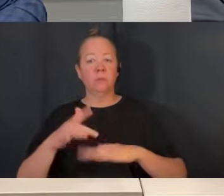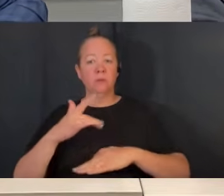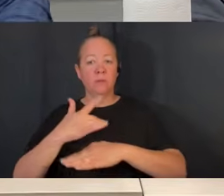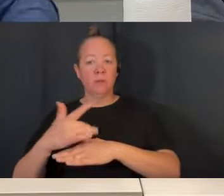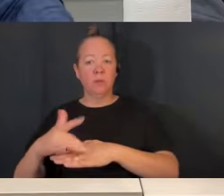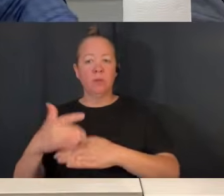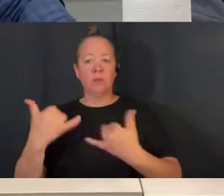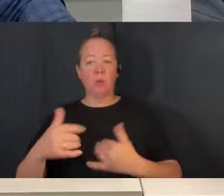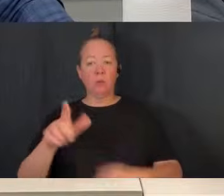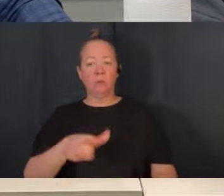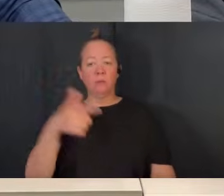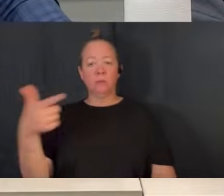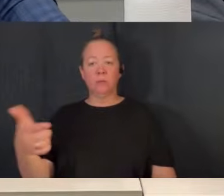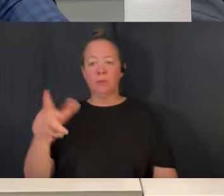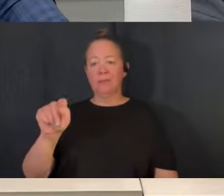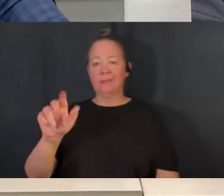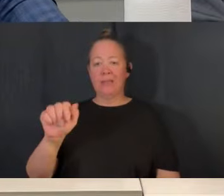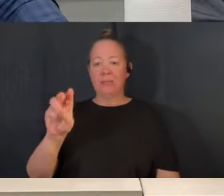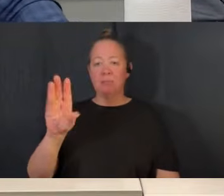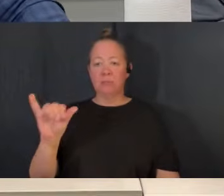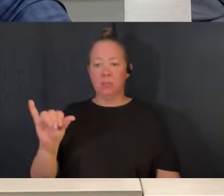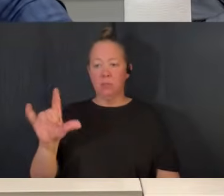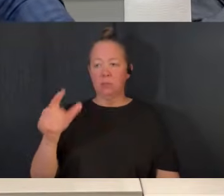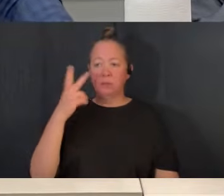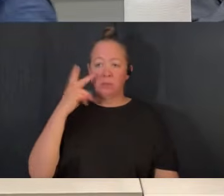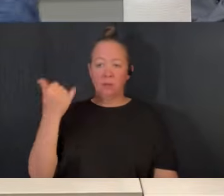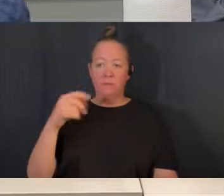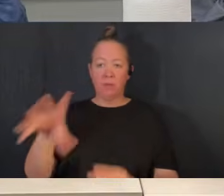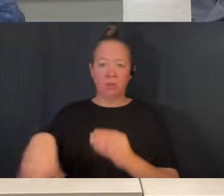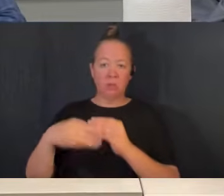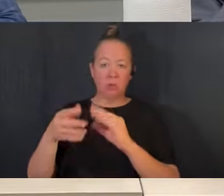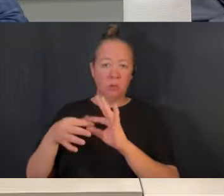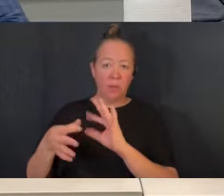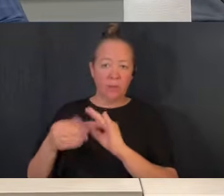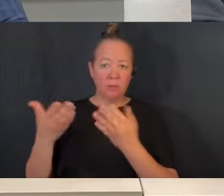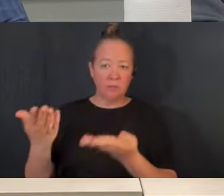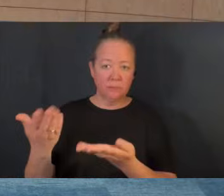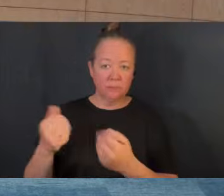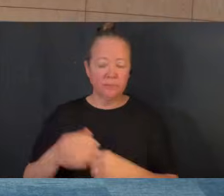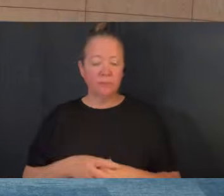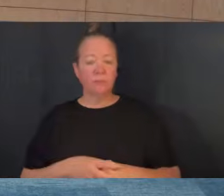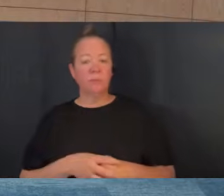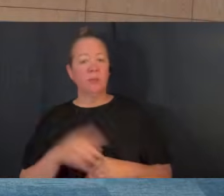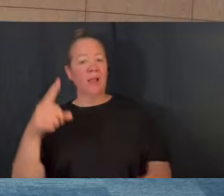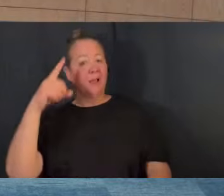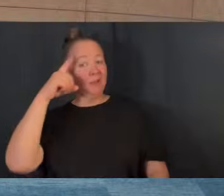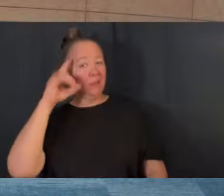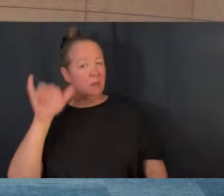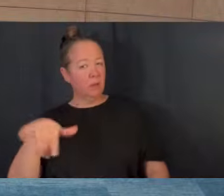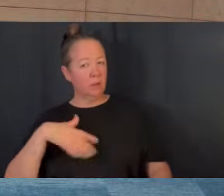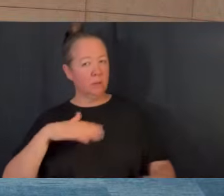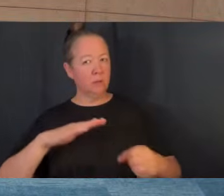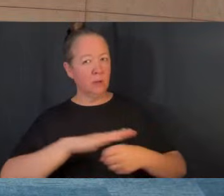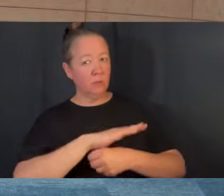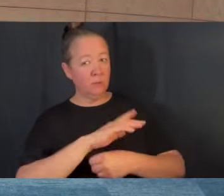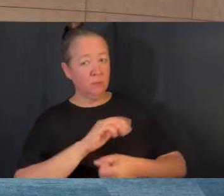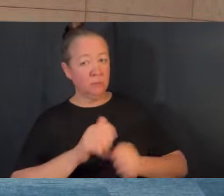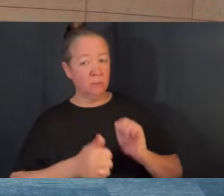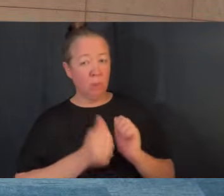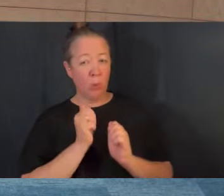to Councilmember Tansey to see if he has any additional comments. I think that covers most of it.